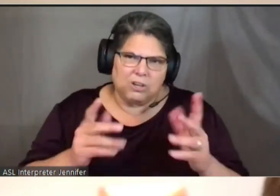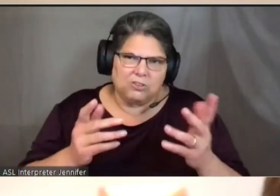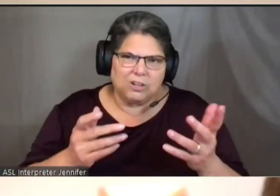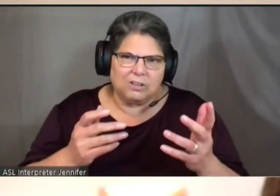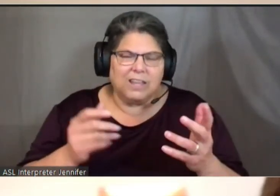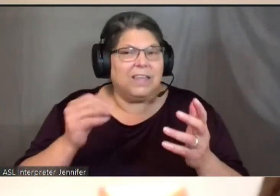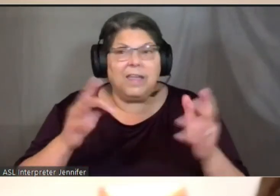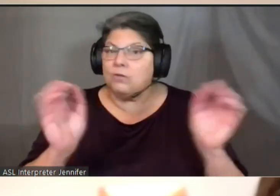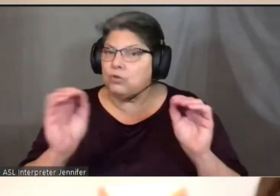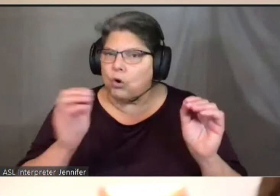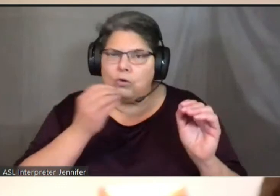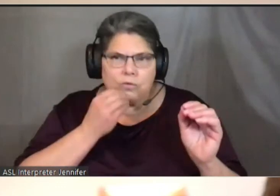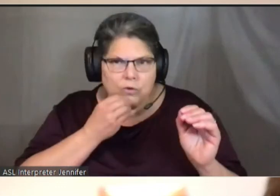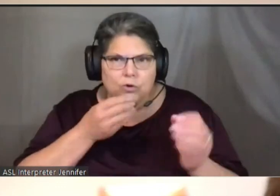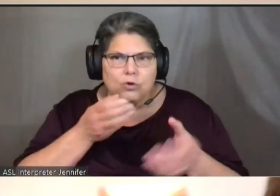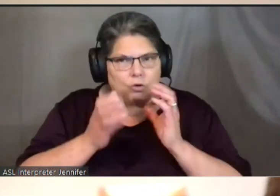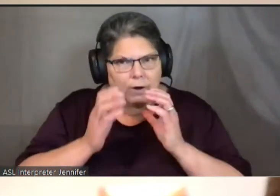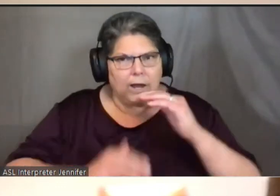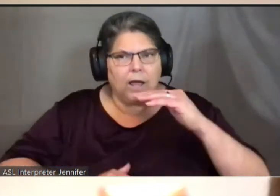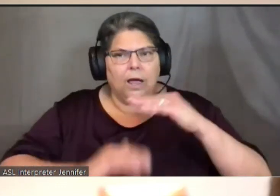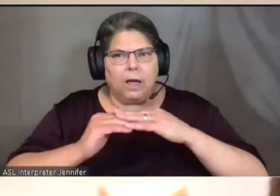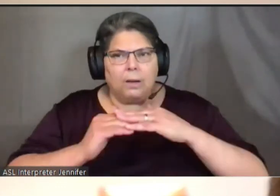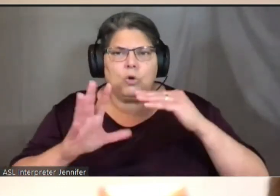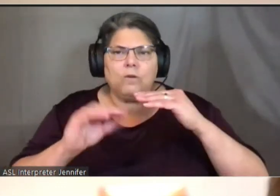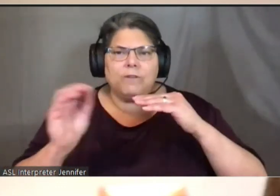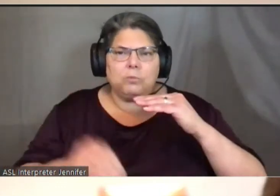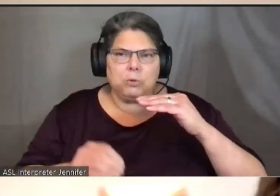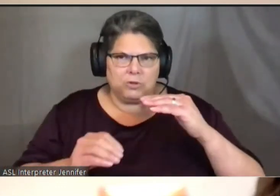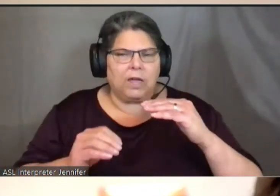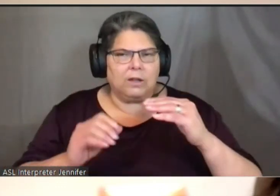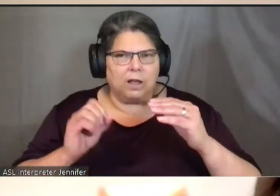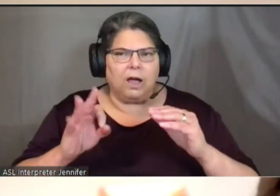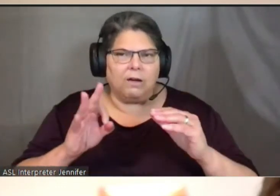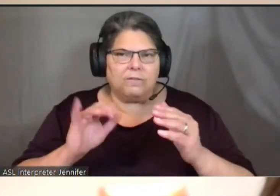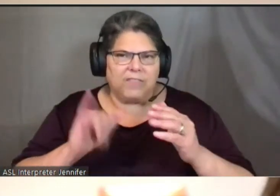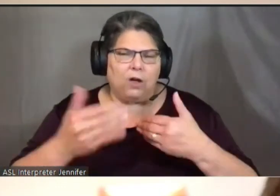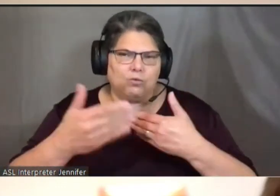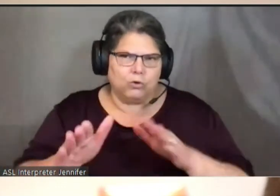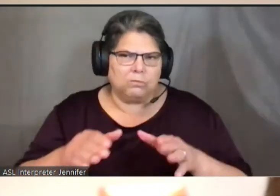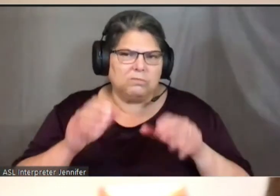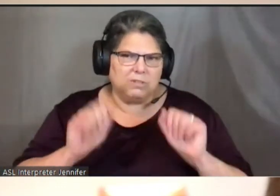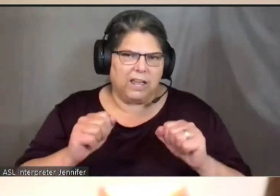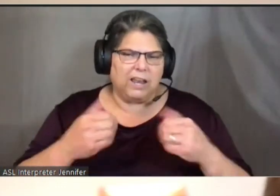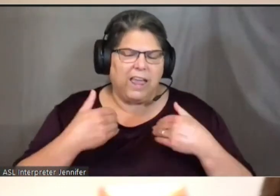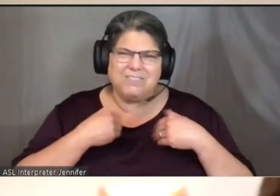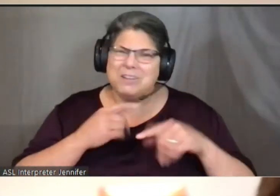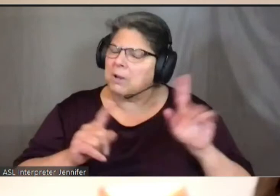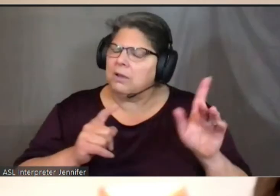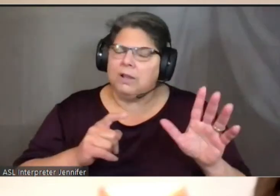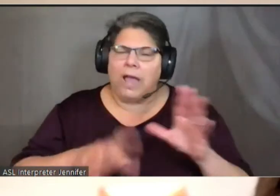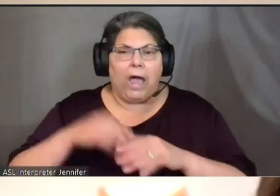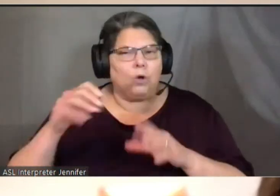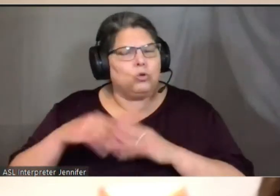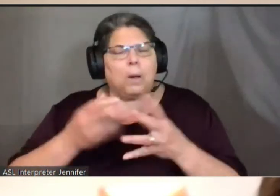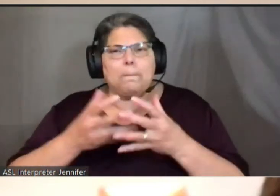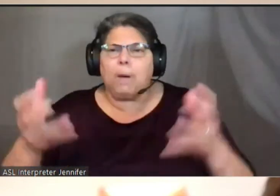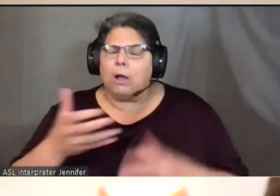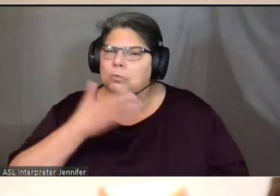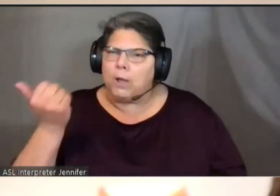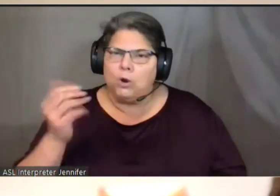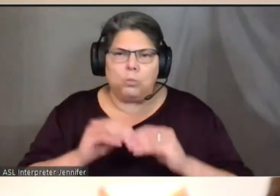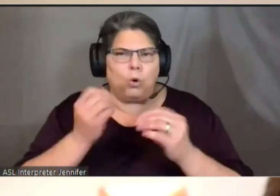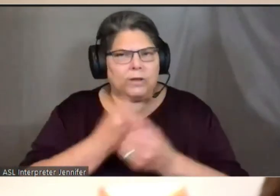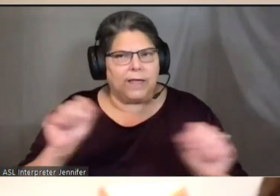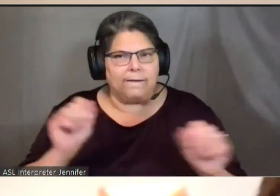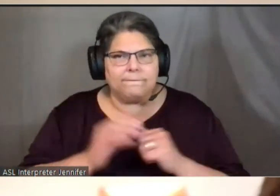food or drink up to 50% capacity. It is much safer outdoors. Private events,